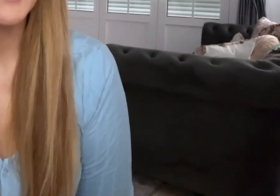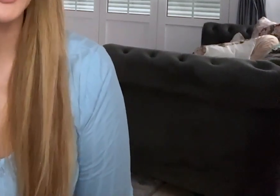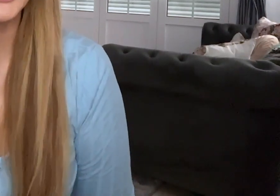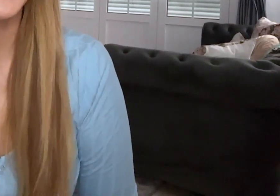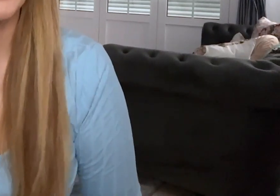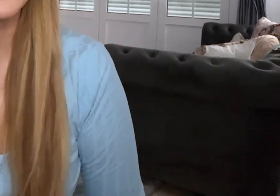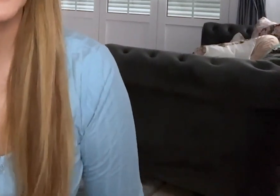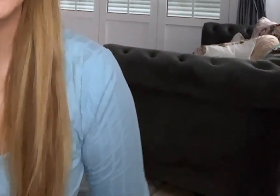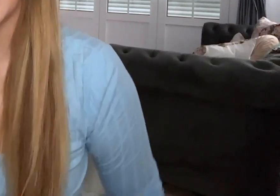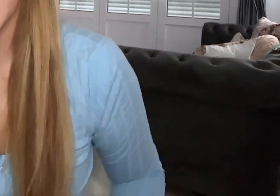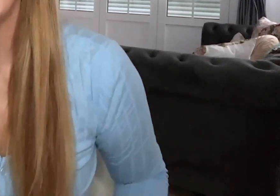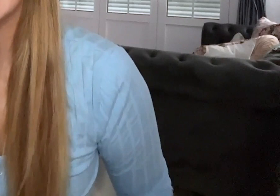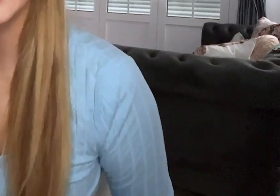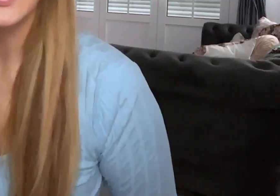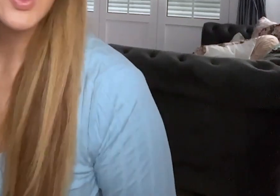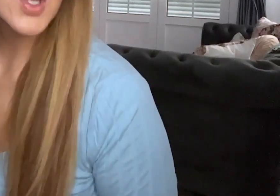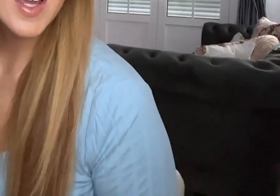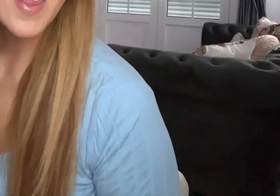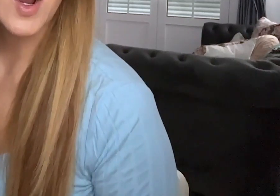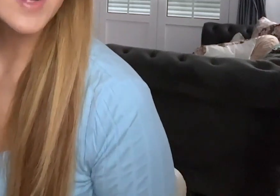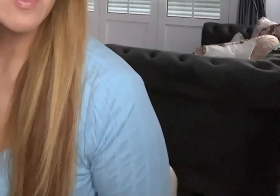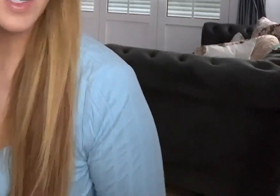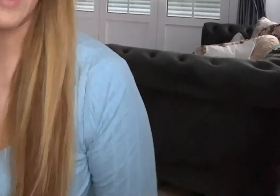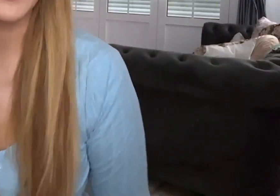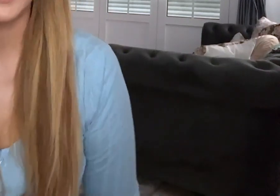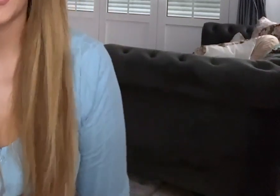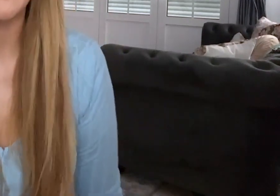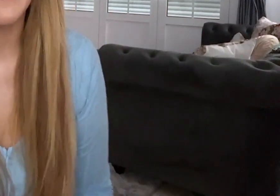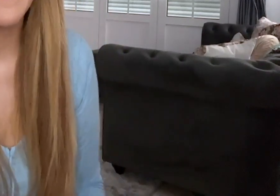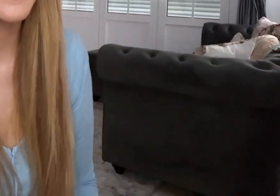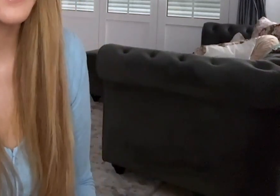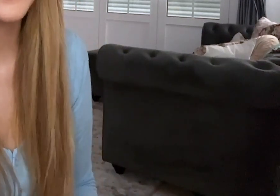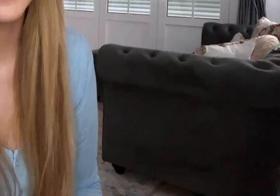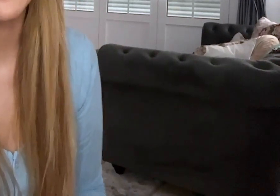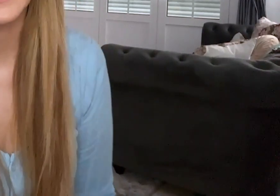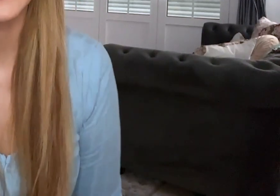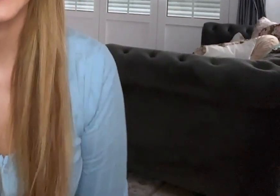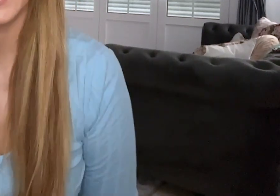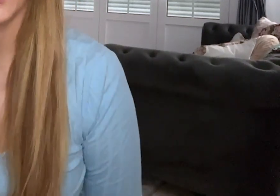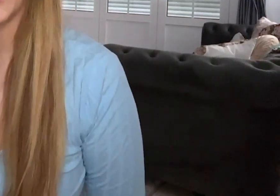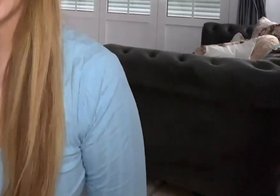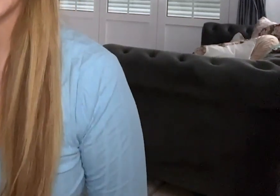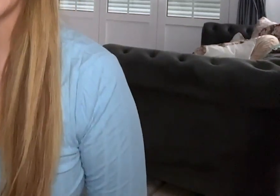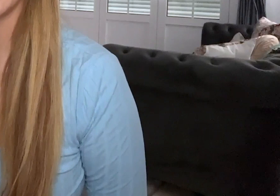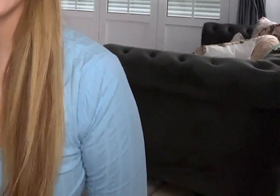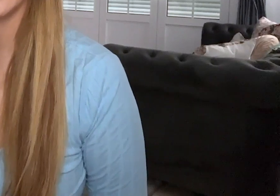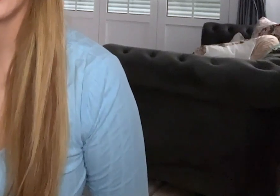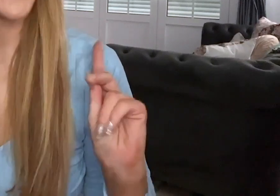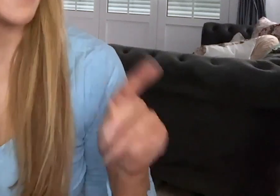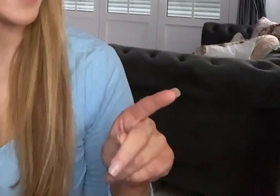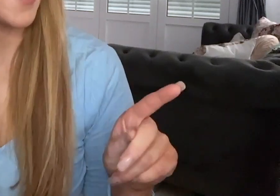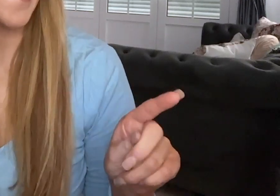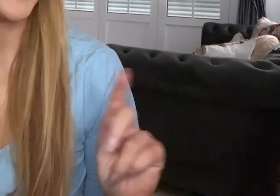And today we're going to look at a couple of those highlights together. I definitely haven't seen it all, and I did find it fascinating when I went down this